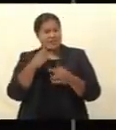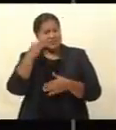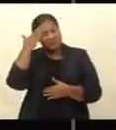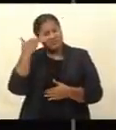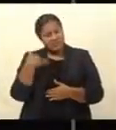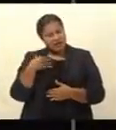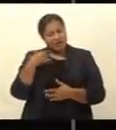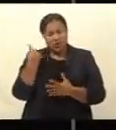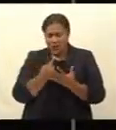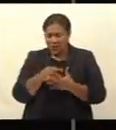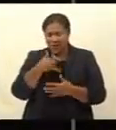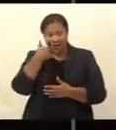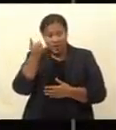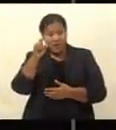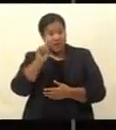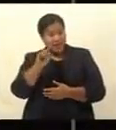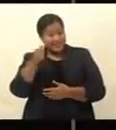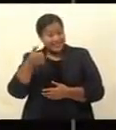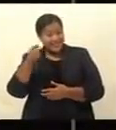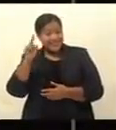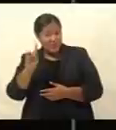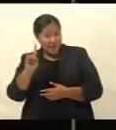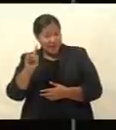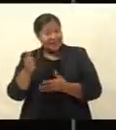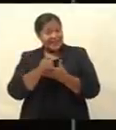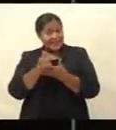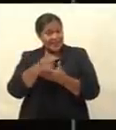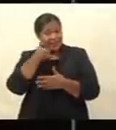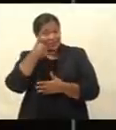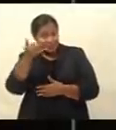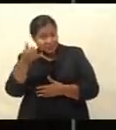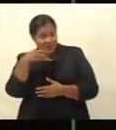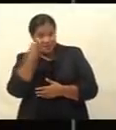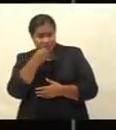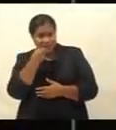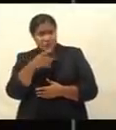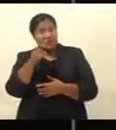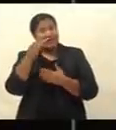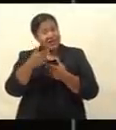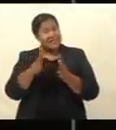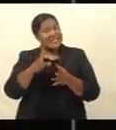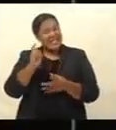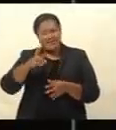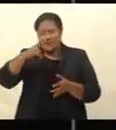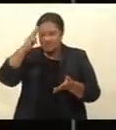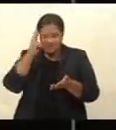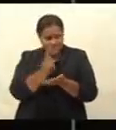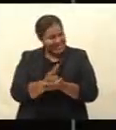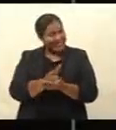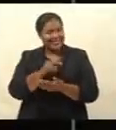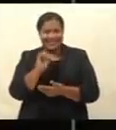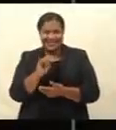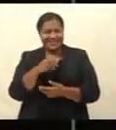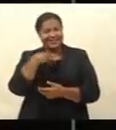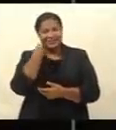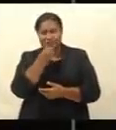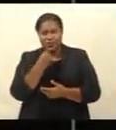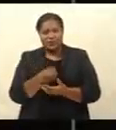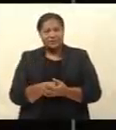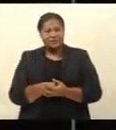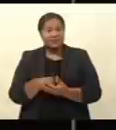to only call the 161 toll-free food ration helpline if they genuinely require ration. The helpline